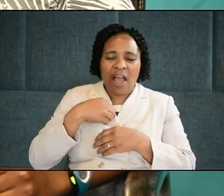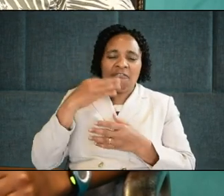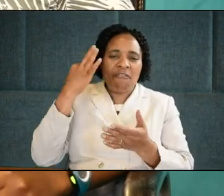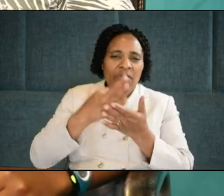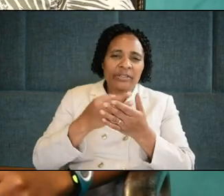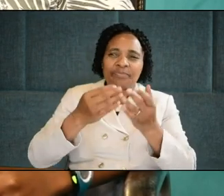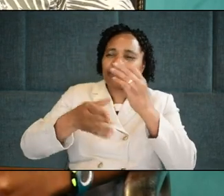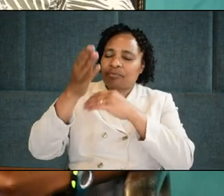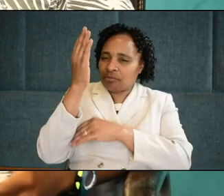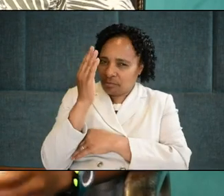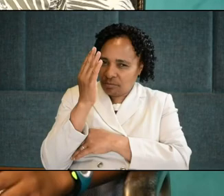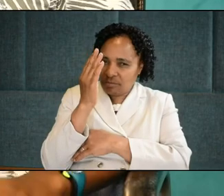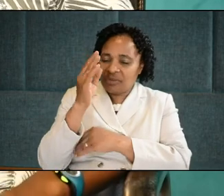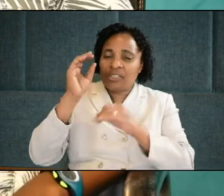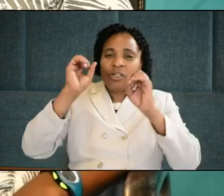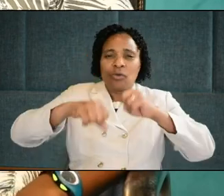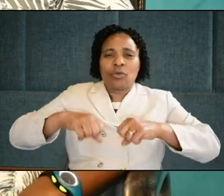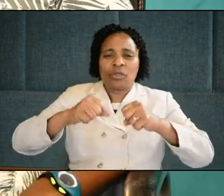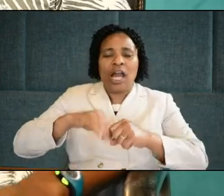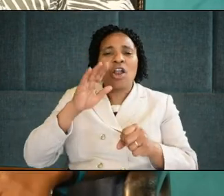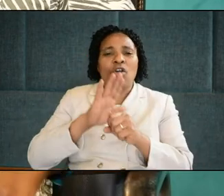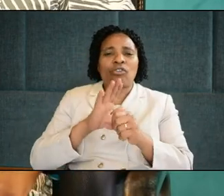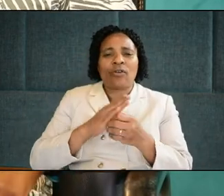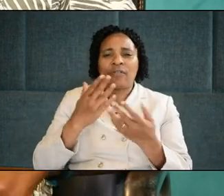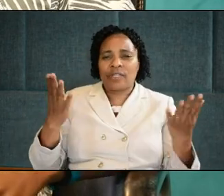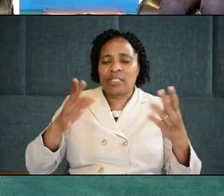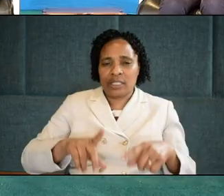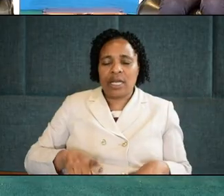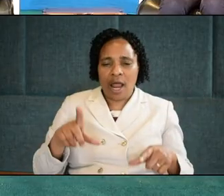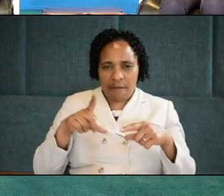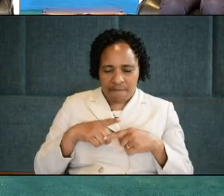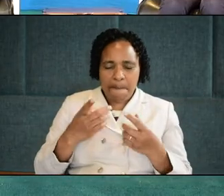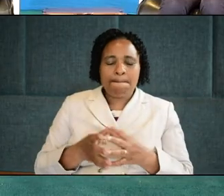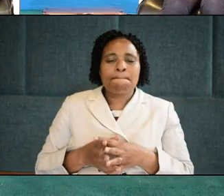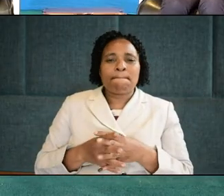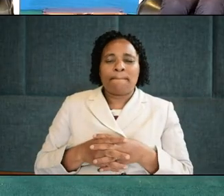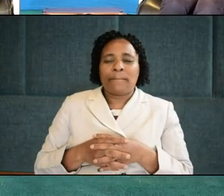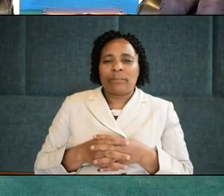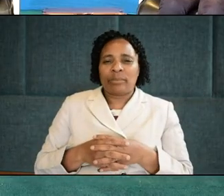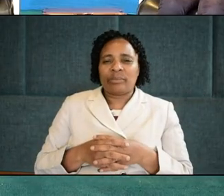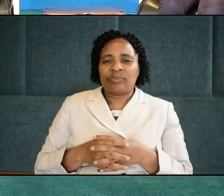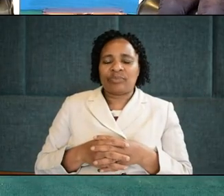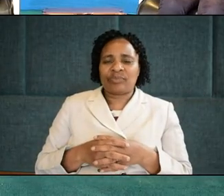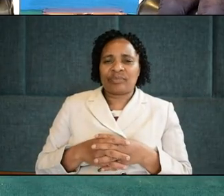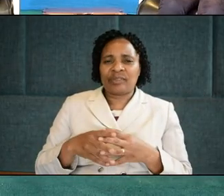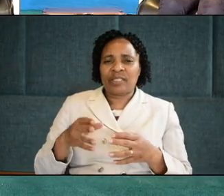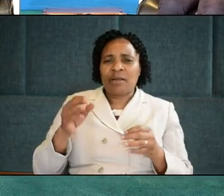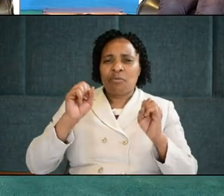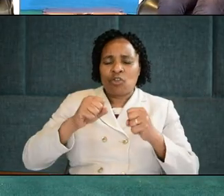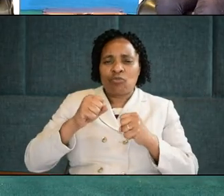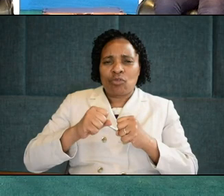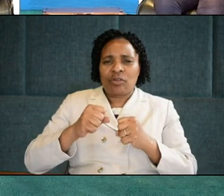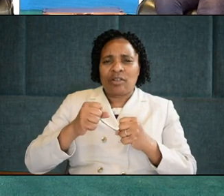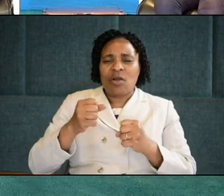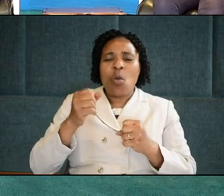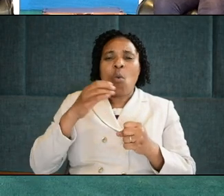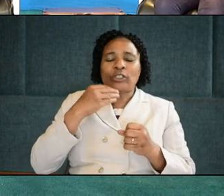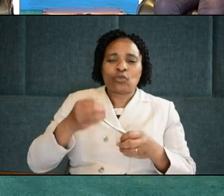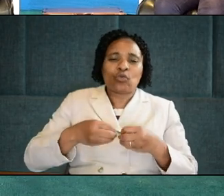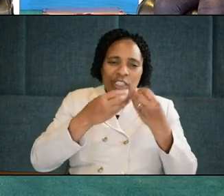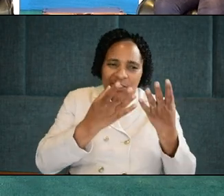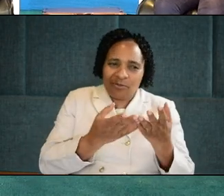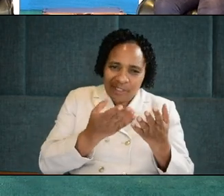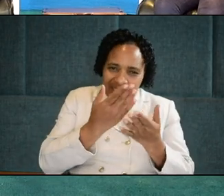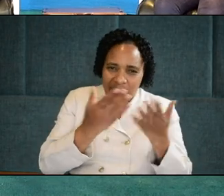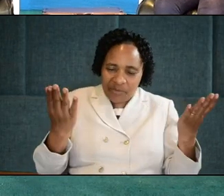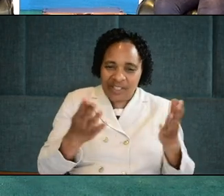God and can be able to do a lot of things in life. Amen, amen. You know, I just have to throw this one in. Mm-hmm. You know, I was